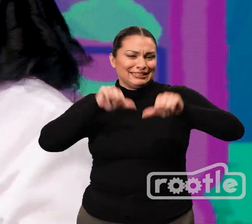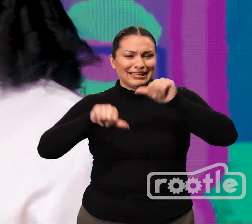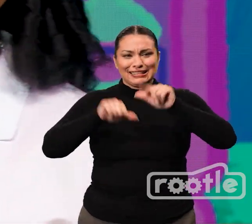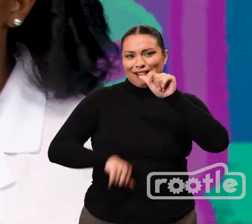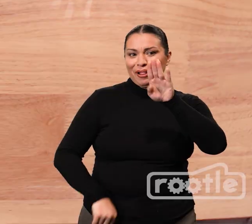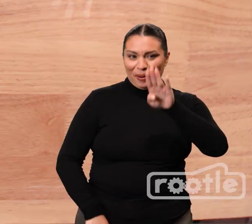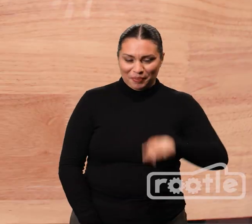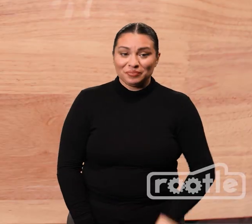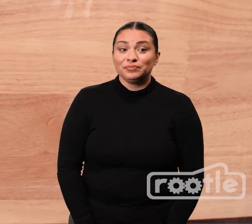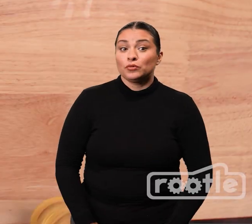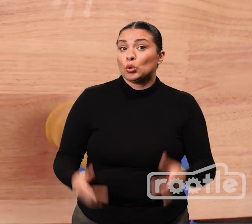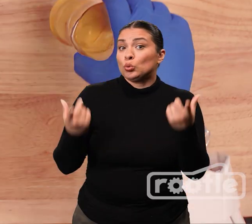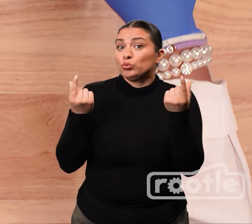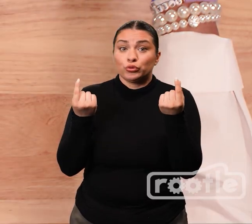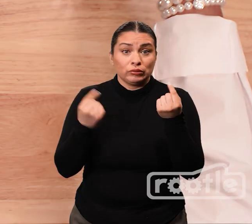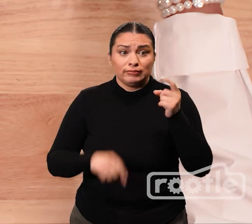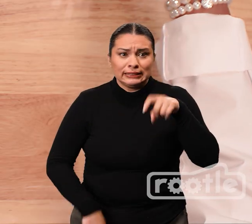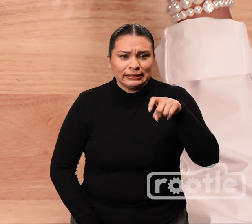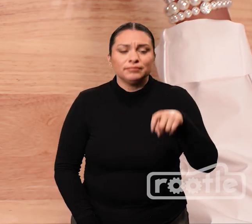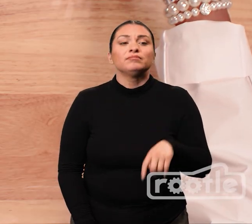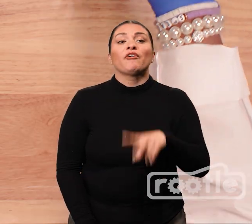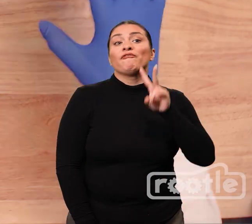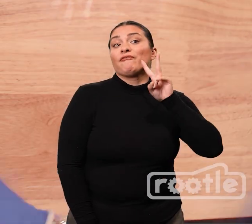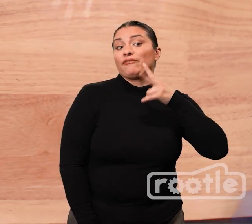going to need vinegar,